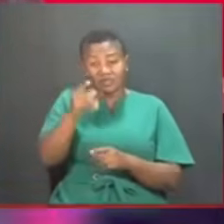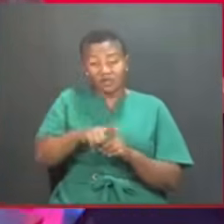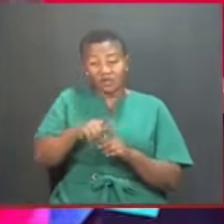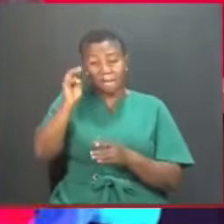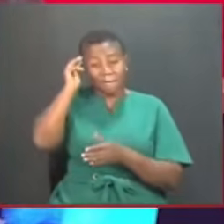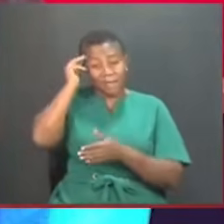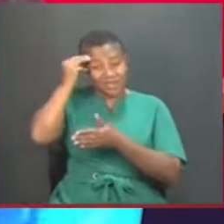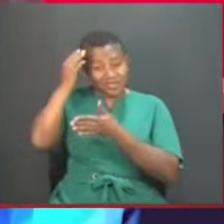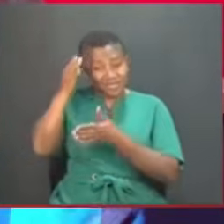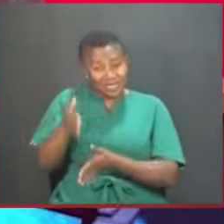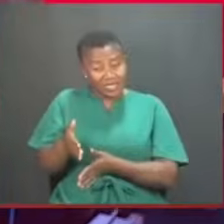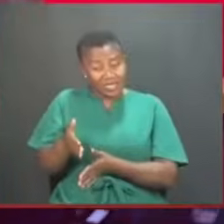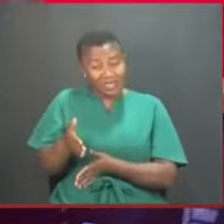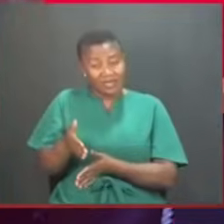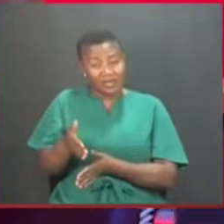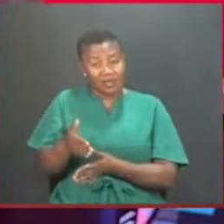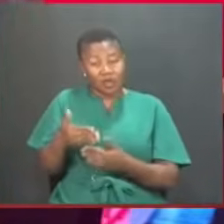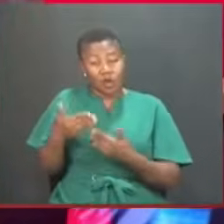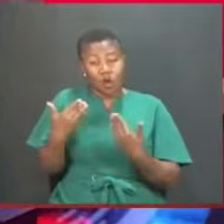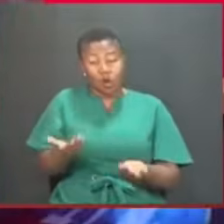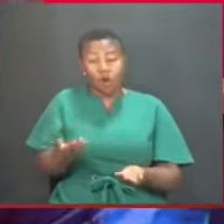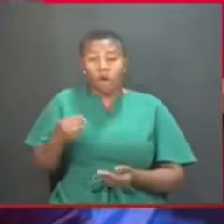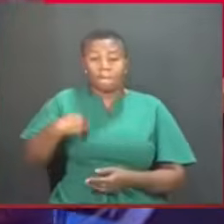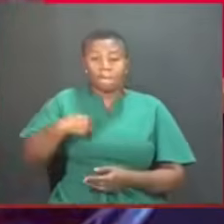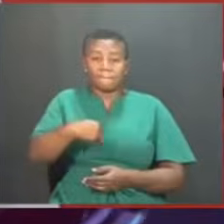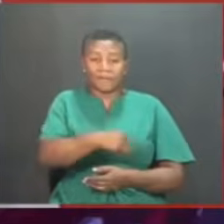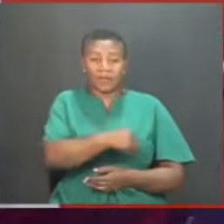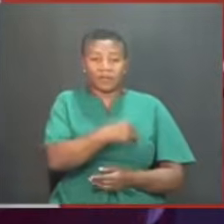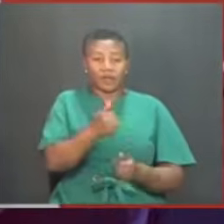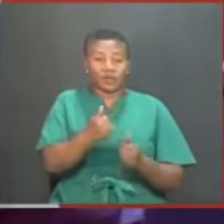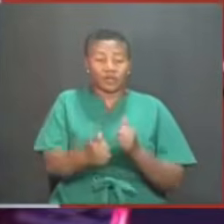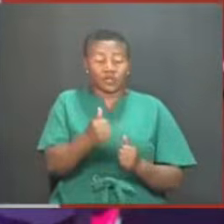as a member?